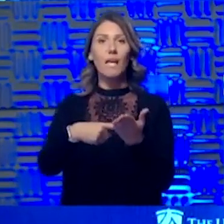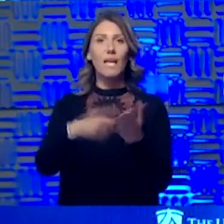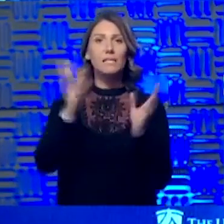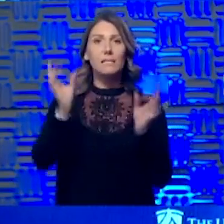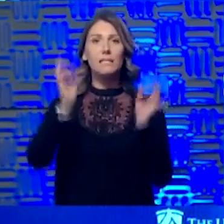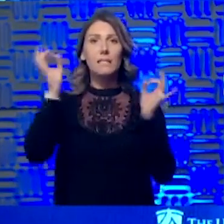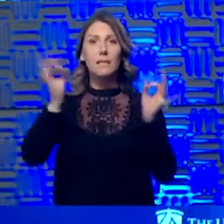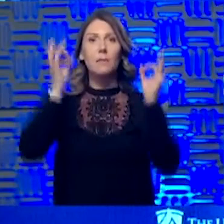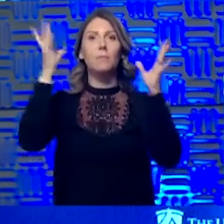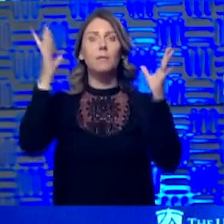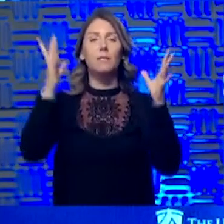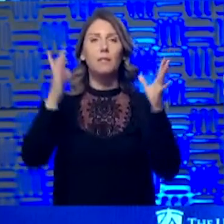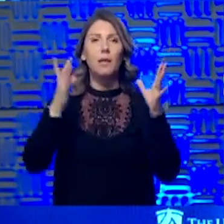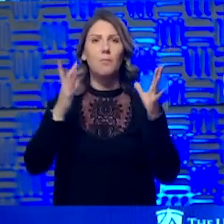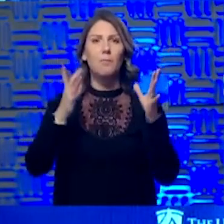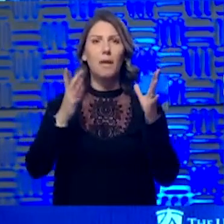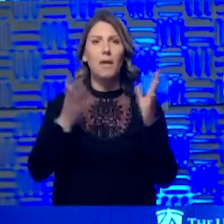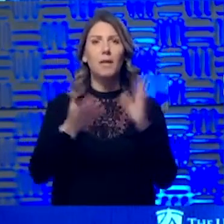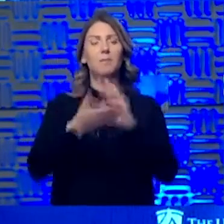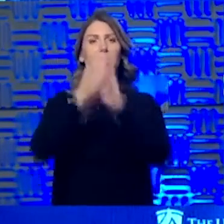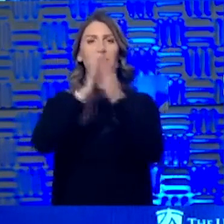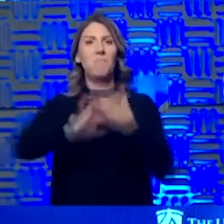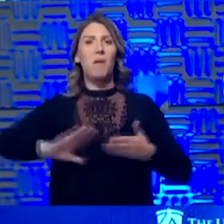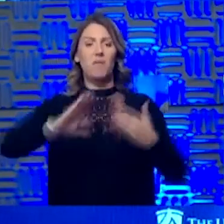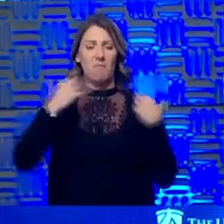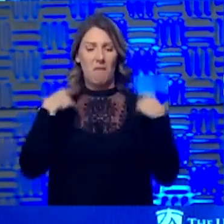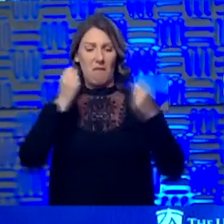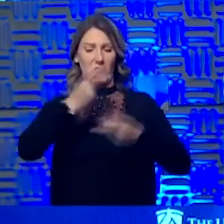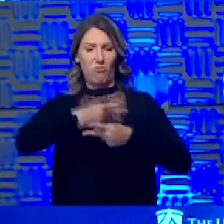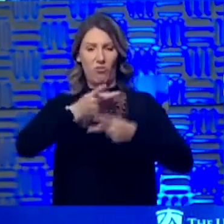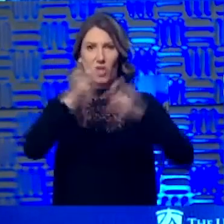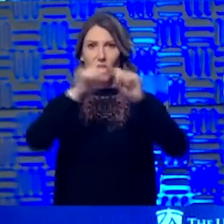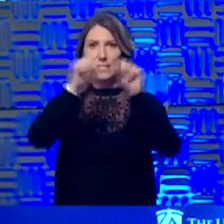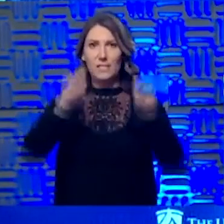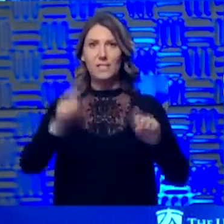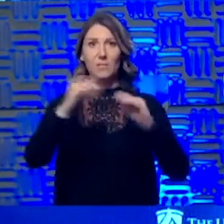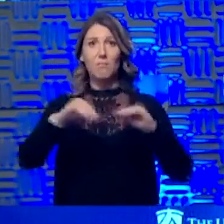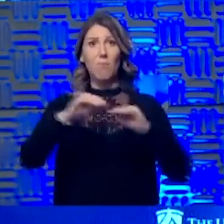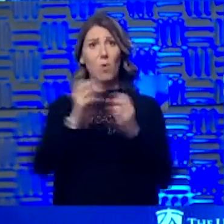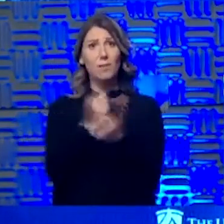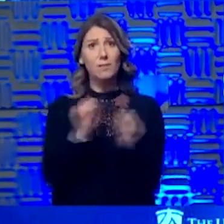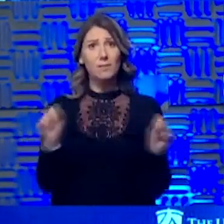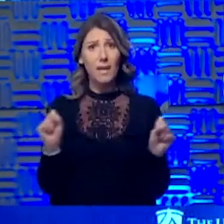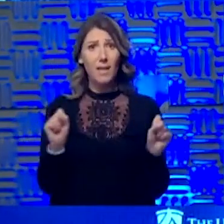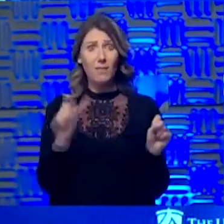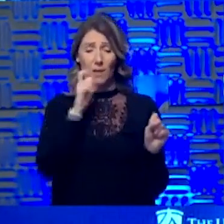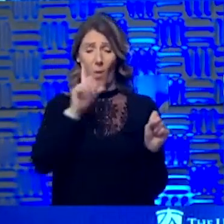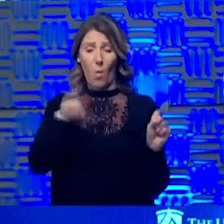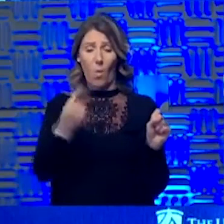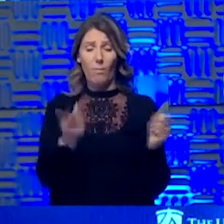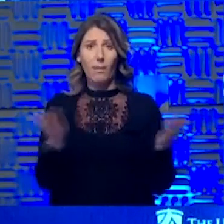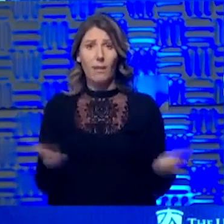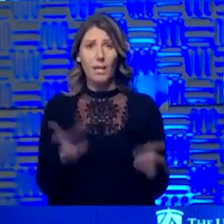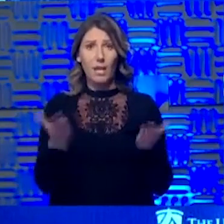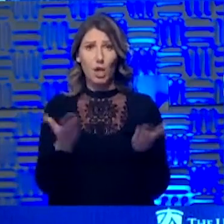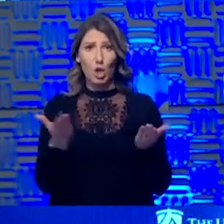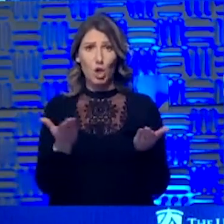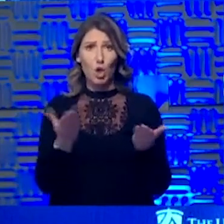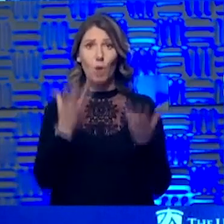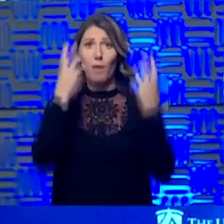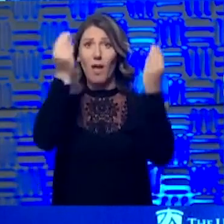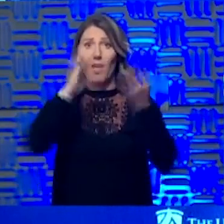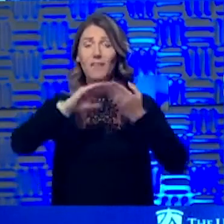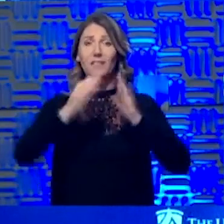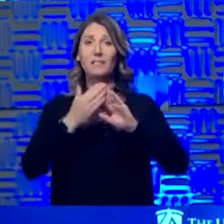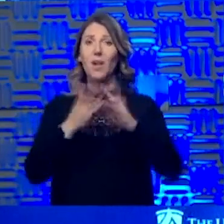made healthcare safer, especially here in Kansas? What's it like out there? What's going on, not only here in the city, but out there? I really want to thank, of course, Doc